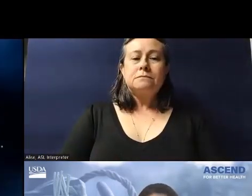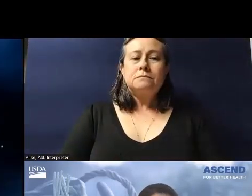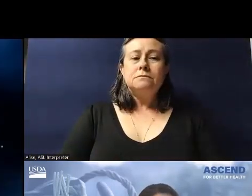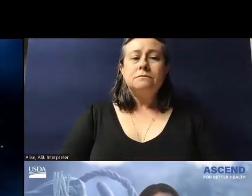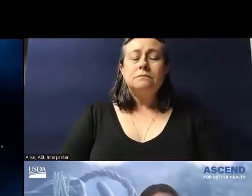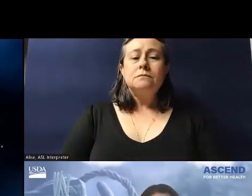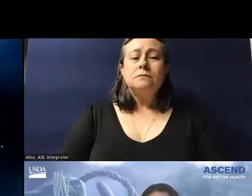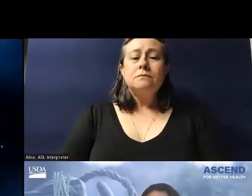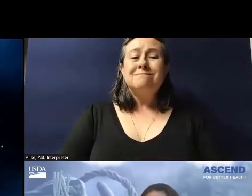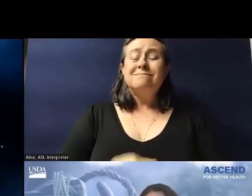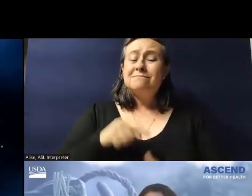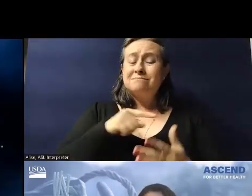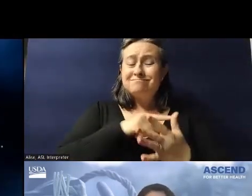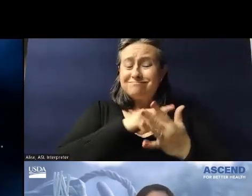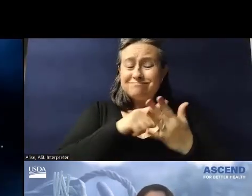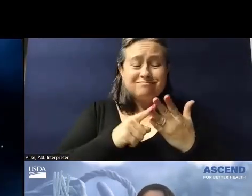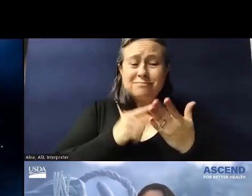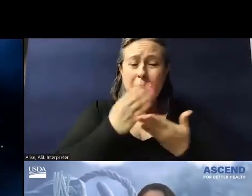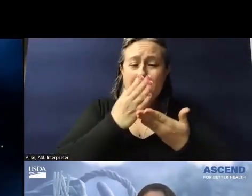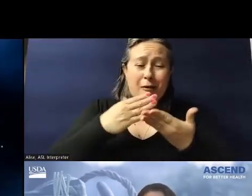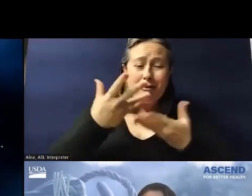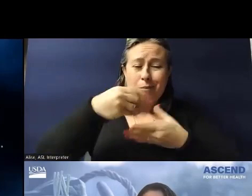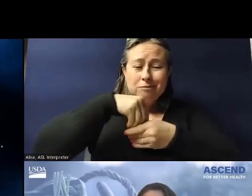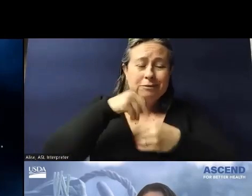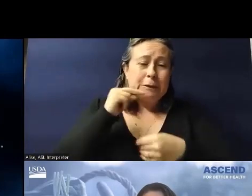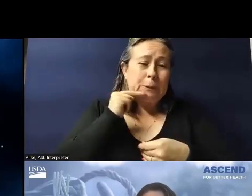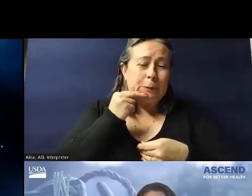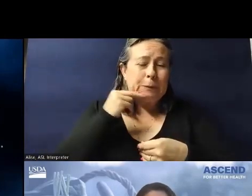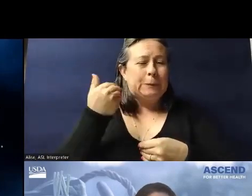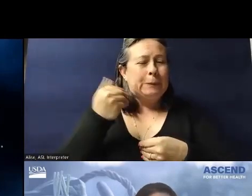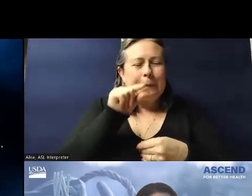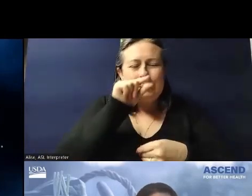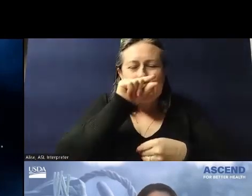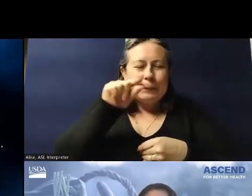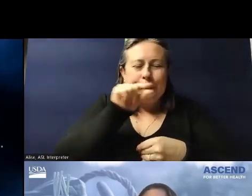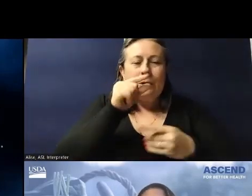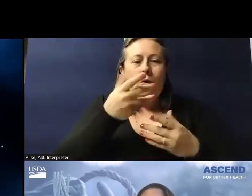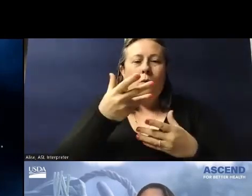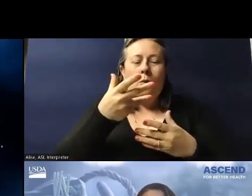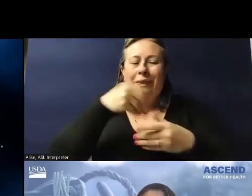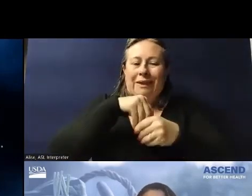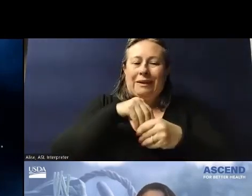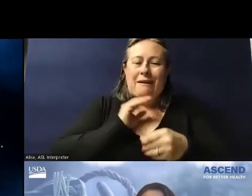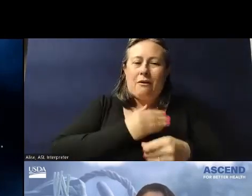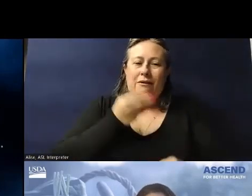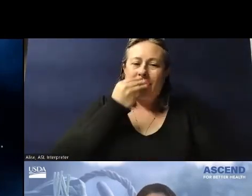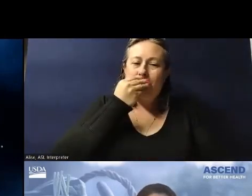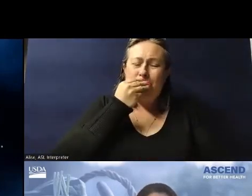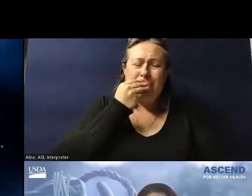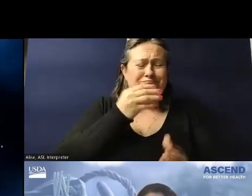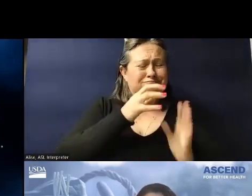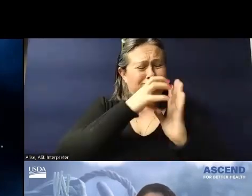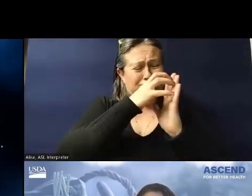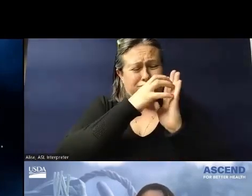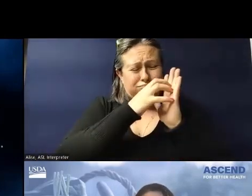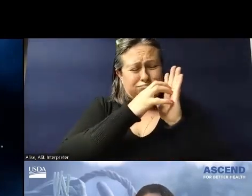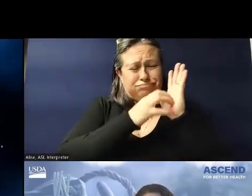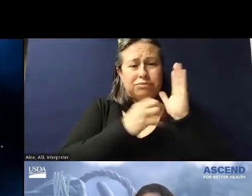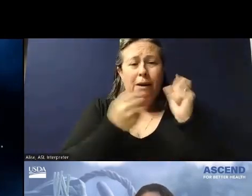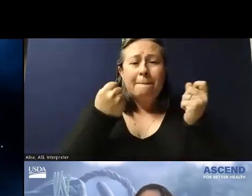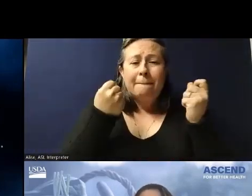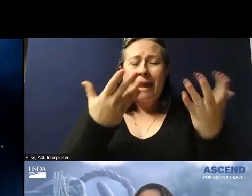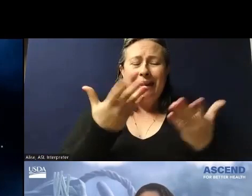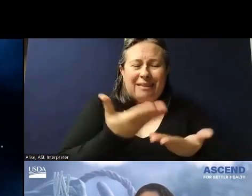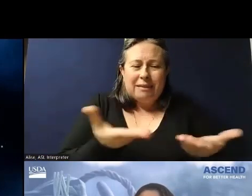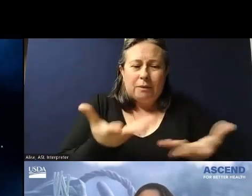Moreover, these known components are only a fraction of what is in our food. There are thousands of unknown components in our